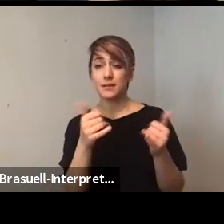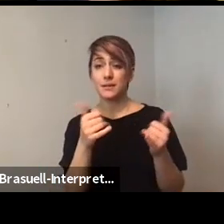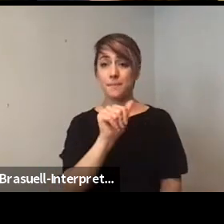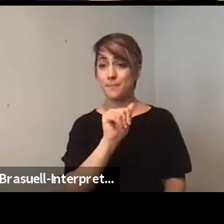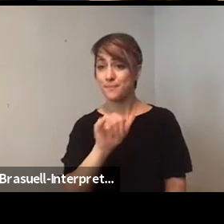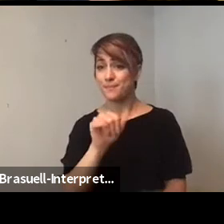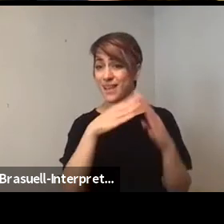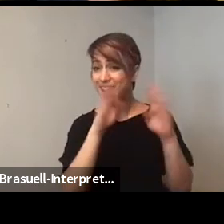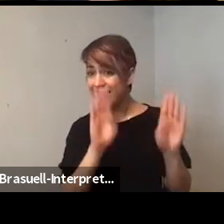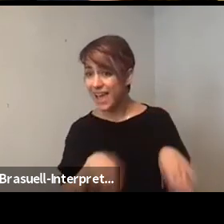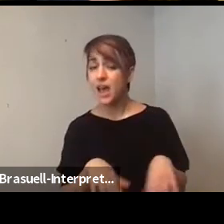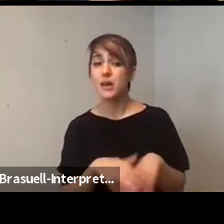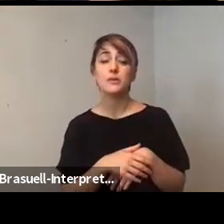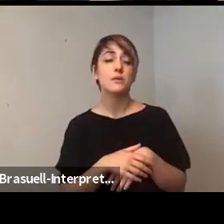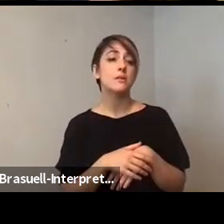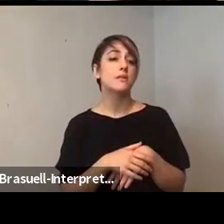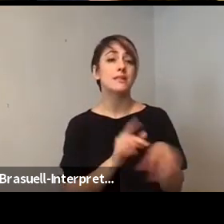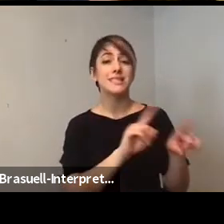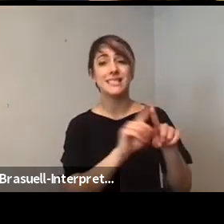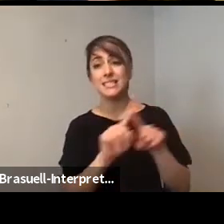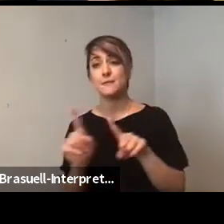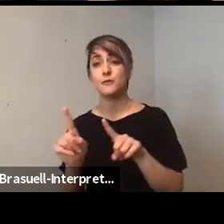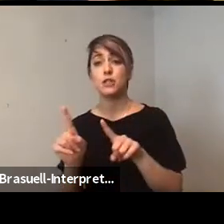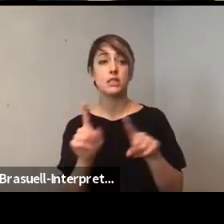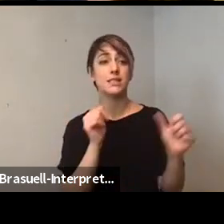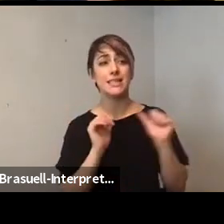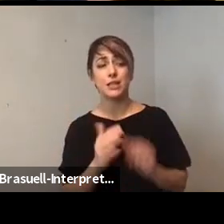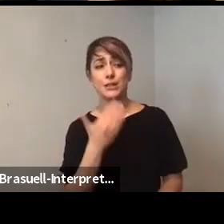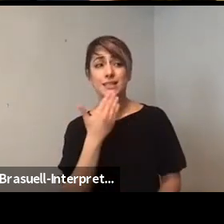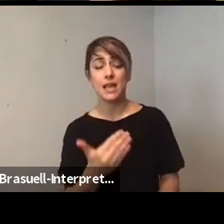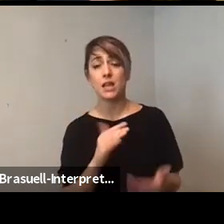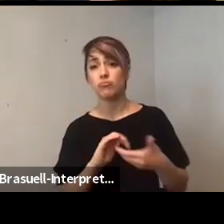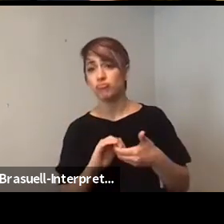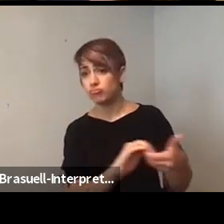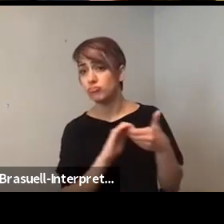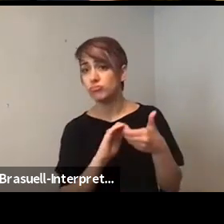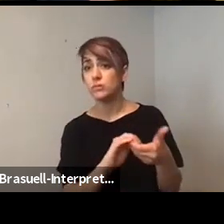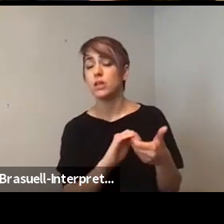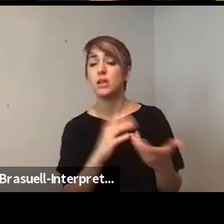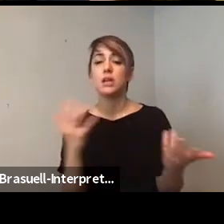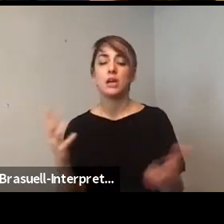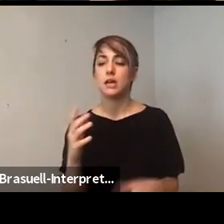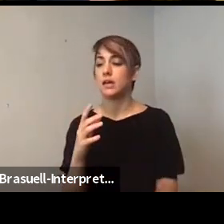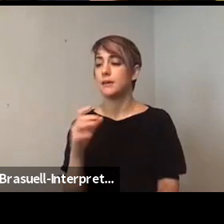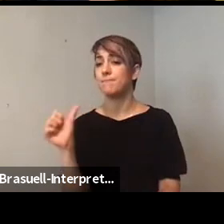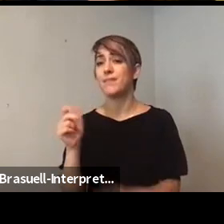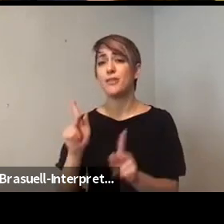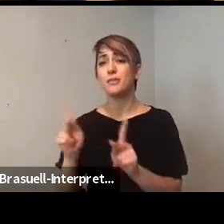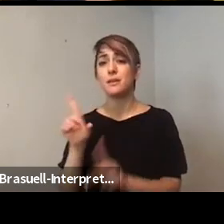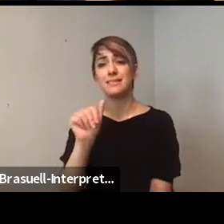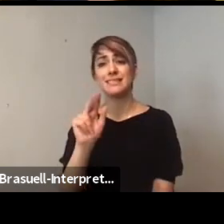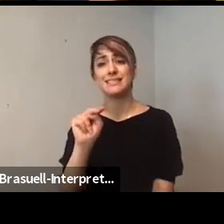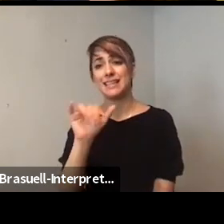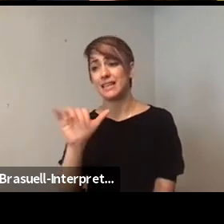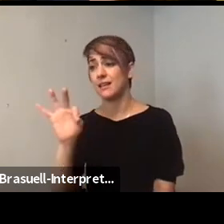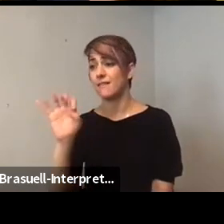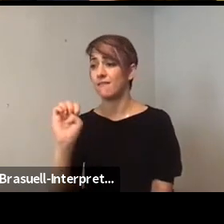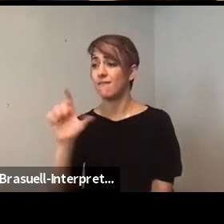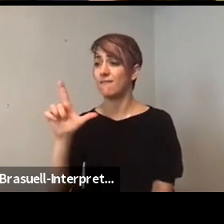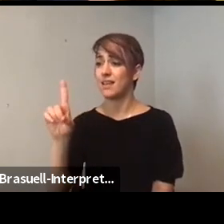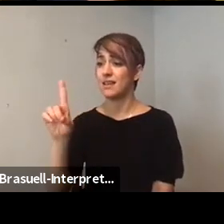like Jessica Kubzanski and Danny Feldman, and before him, Sheldon Epps. All of